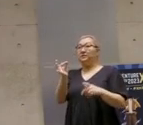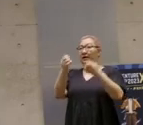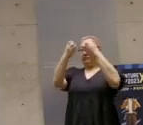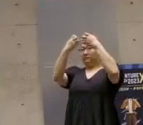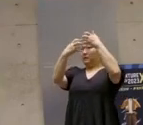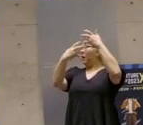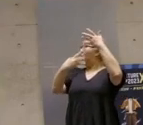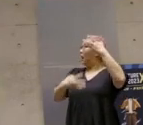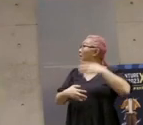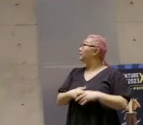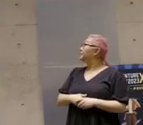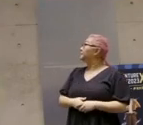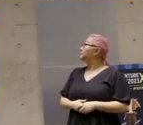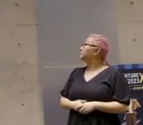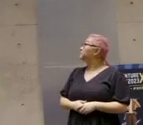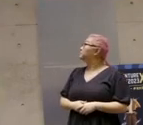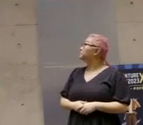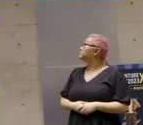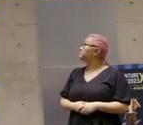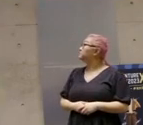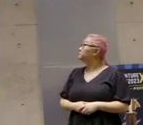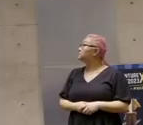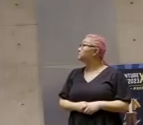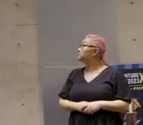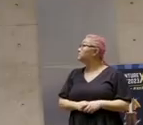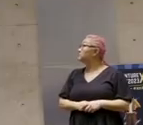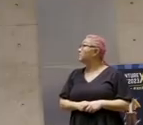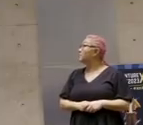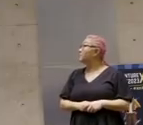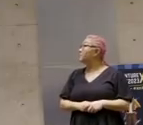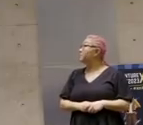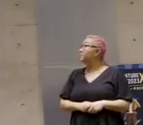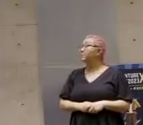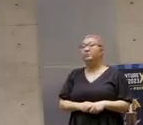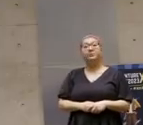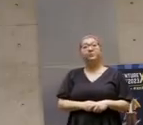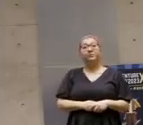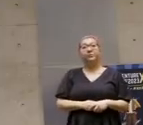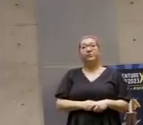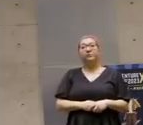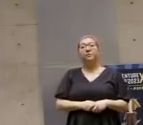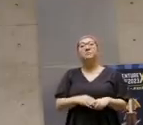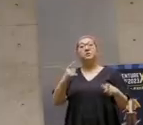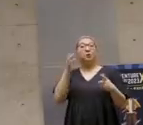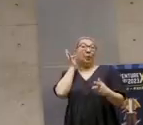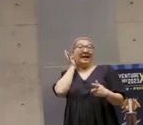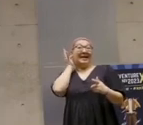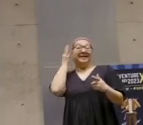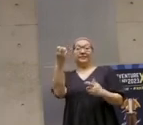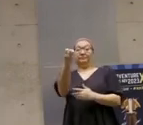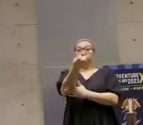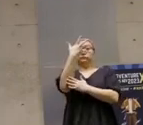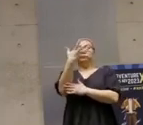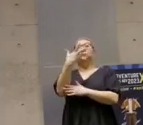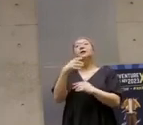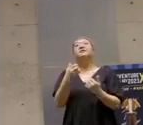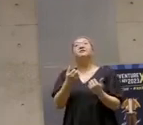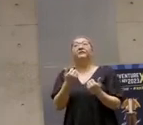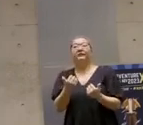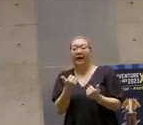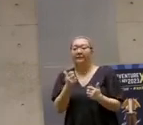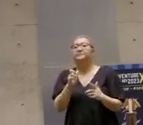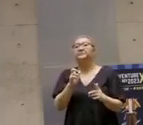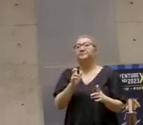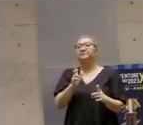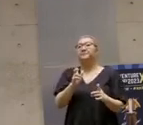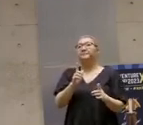and then they continue. So that's all very well, except that the moment you go